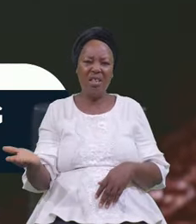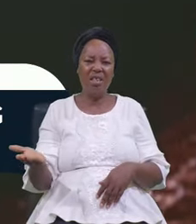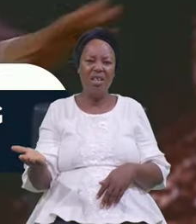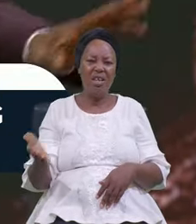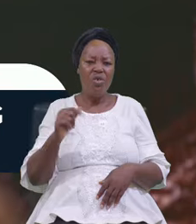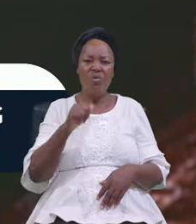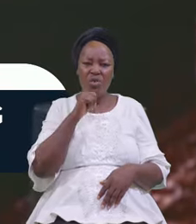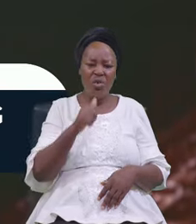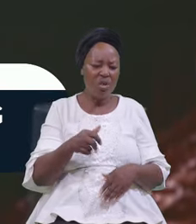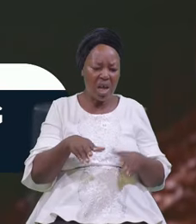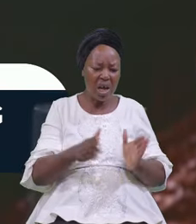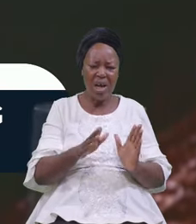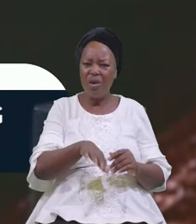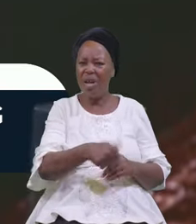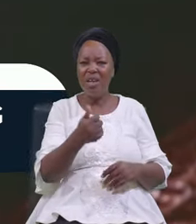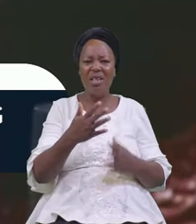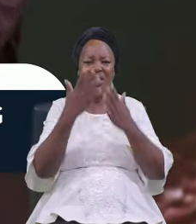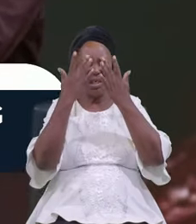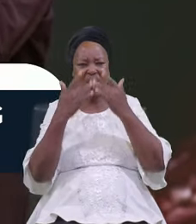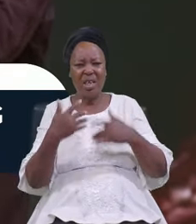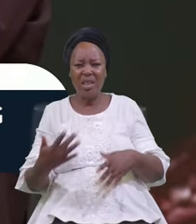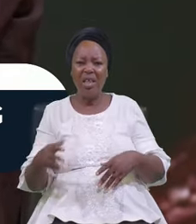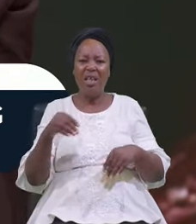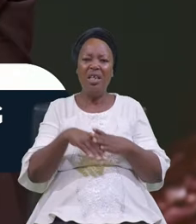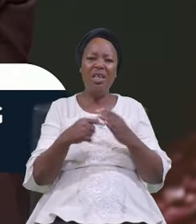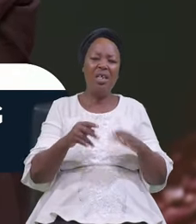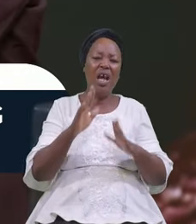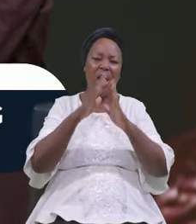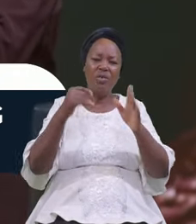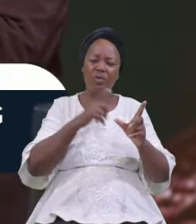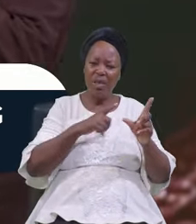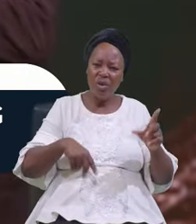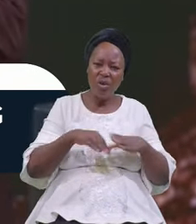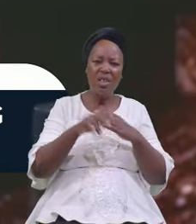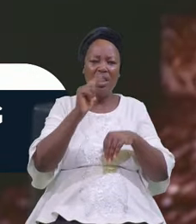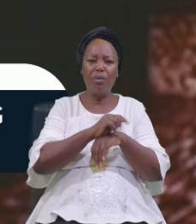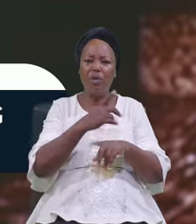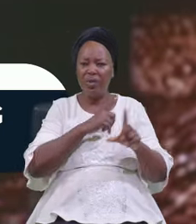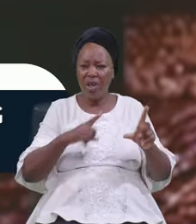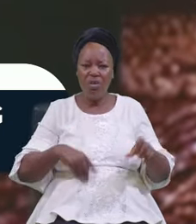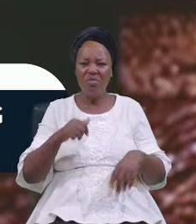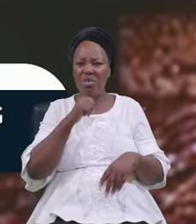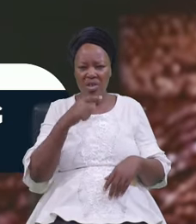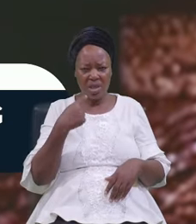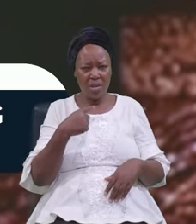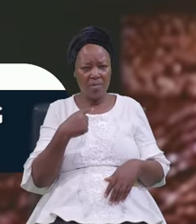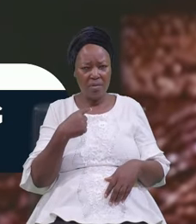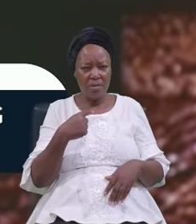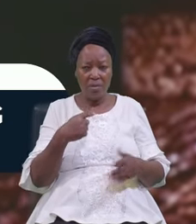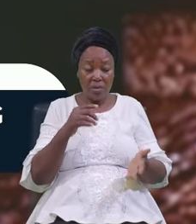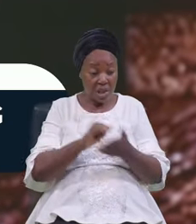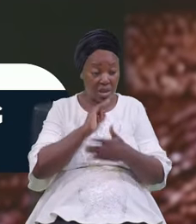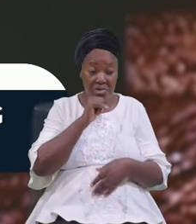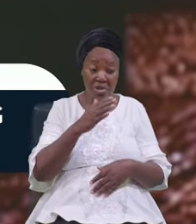any unsightly thing in the sanctuary of the Lord, in the temple of the Lord. You'll not say, that's not